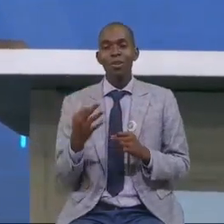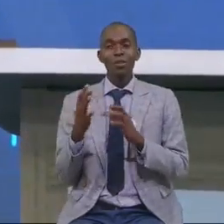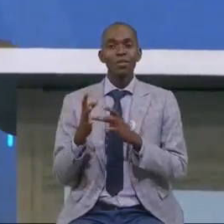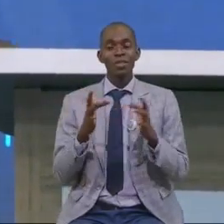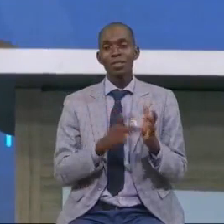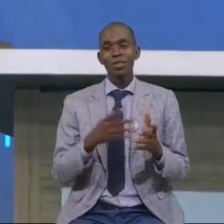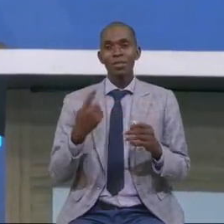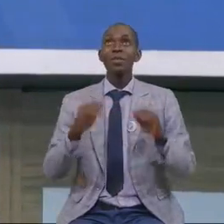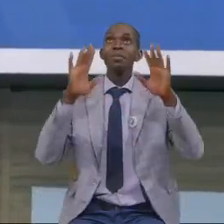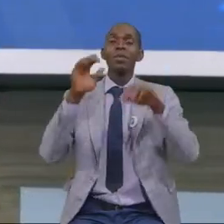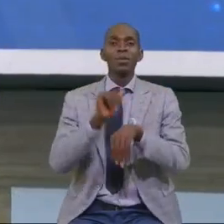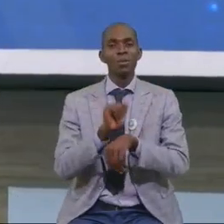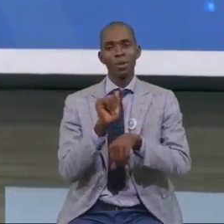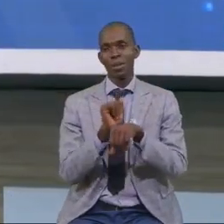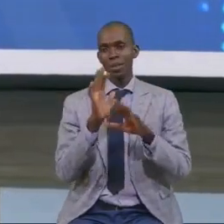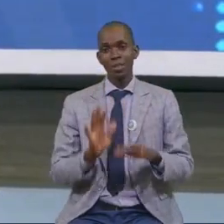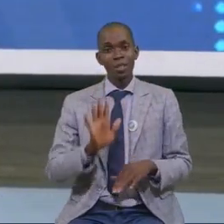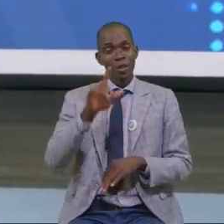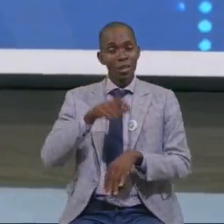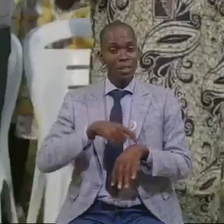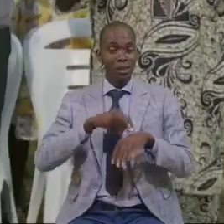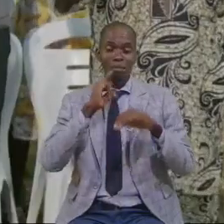worker. Your time has come.